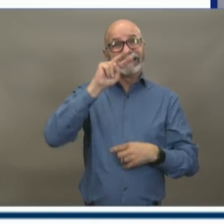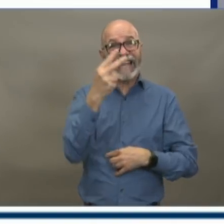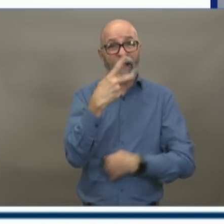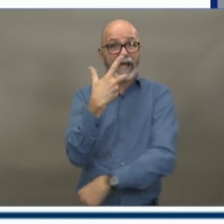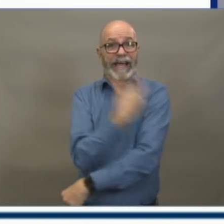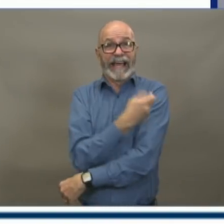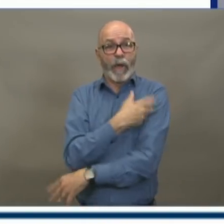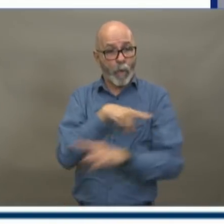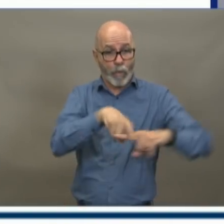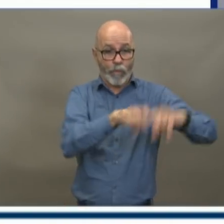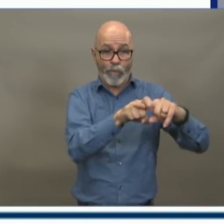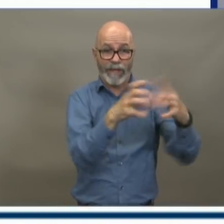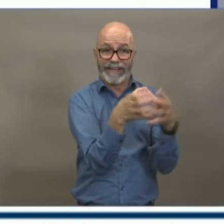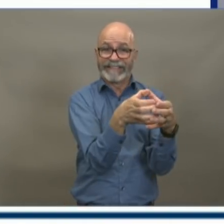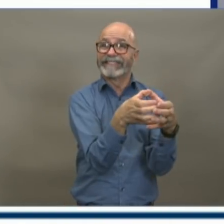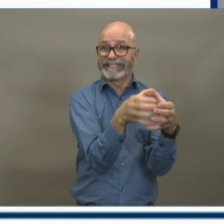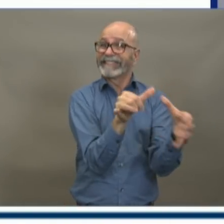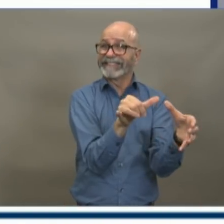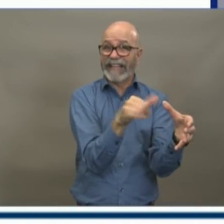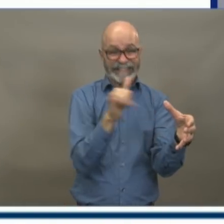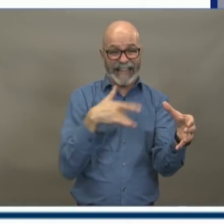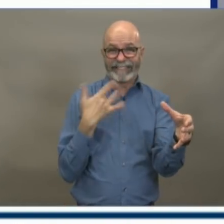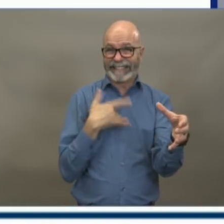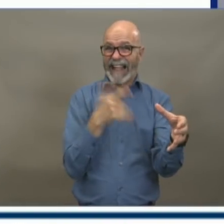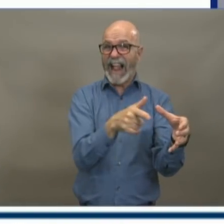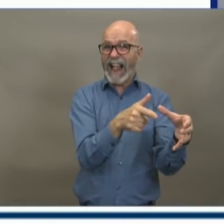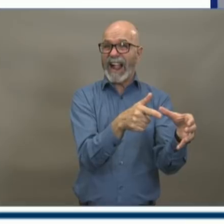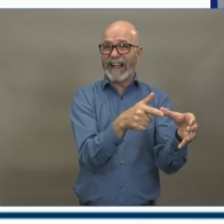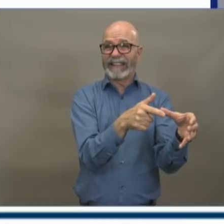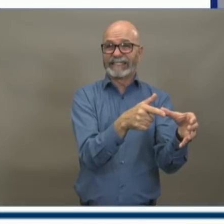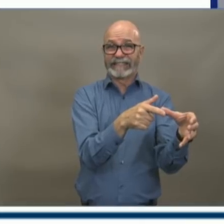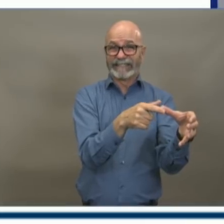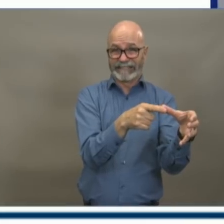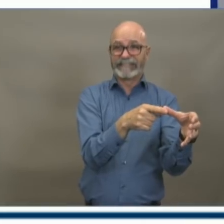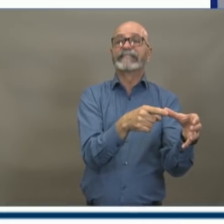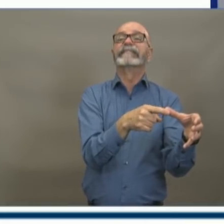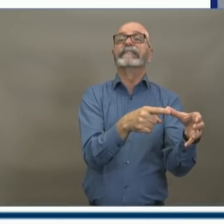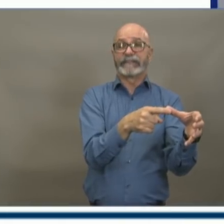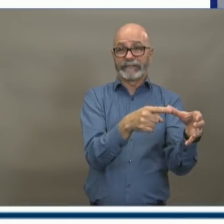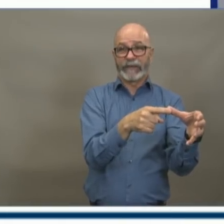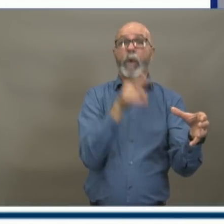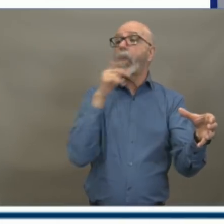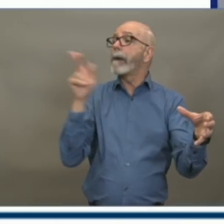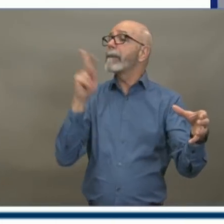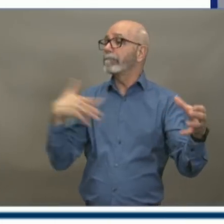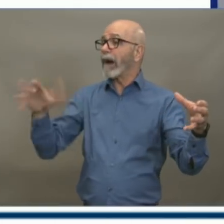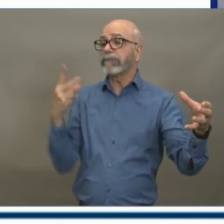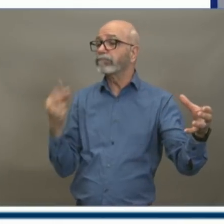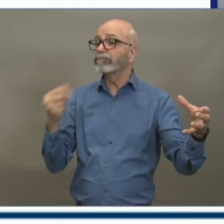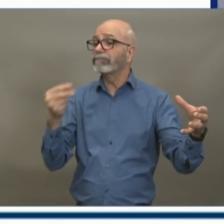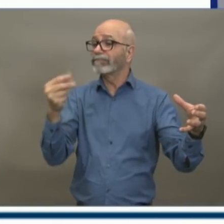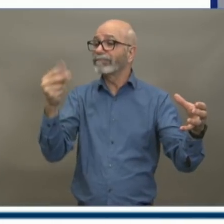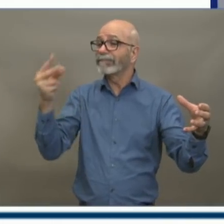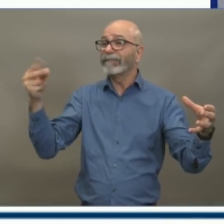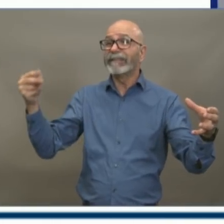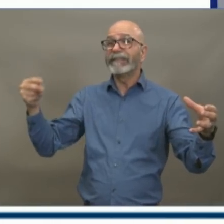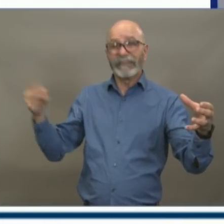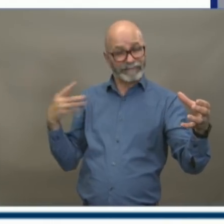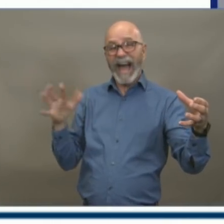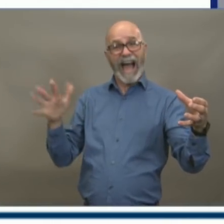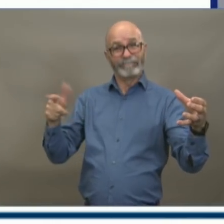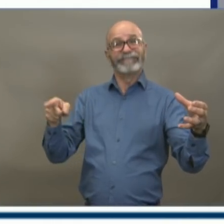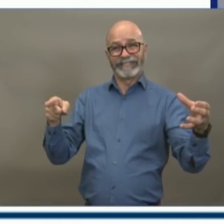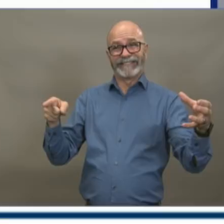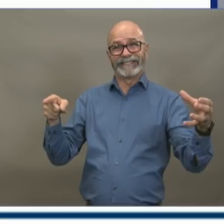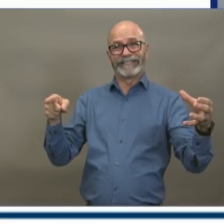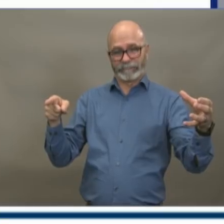that everyone will be given their second shot to those who have received their first shot. When the supply ramps up, we